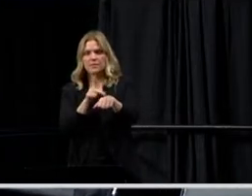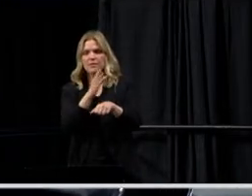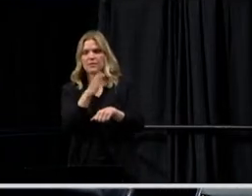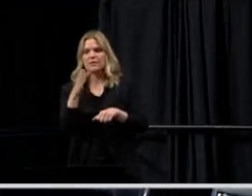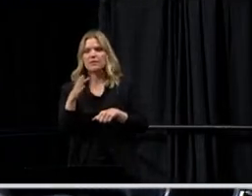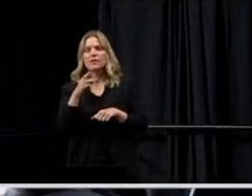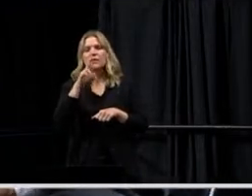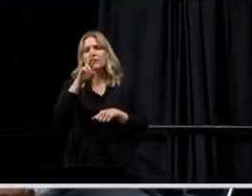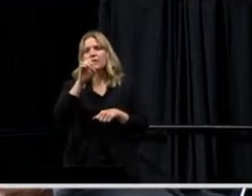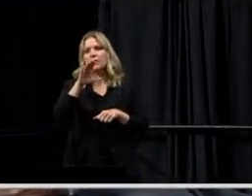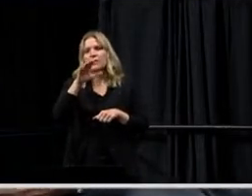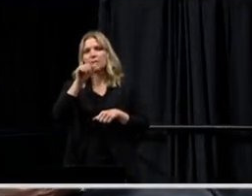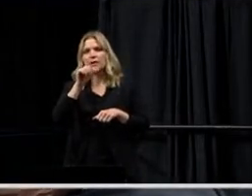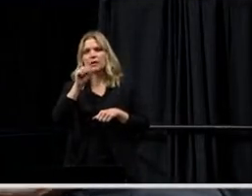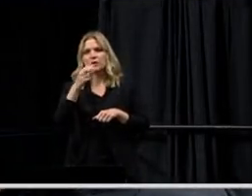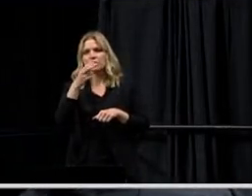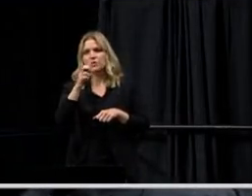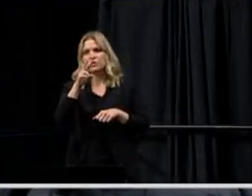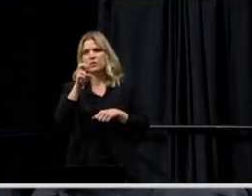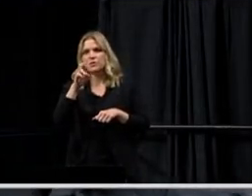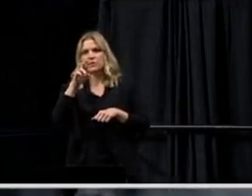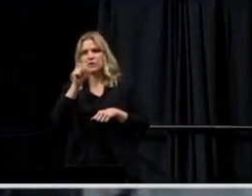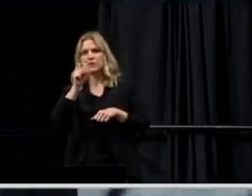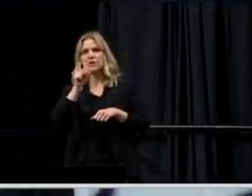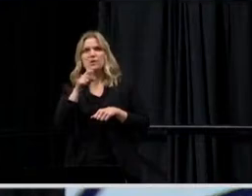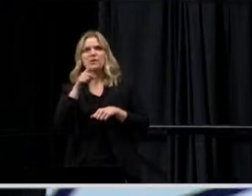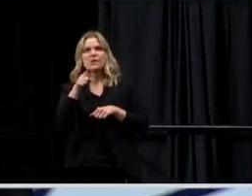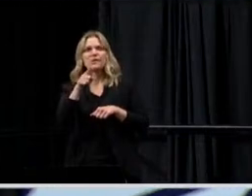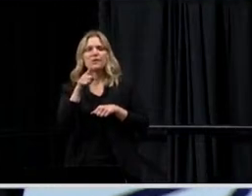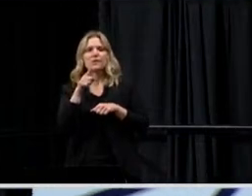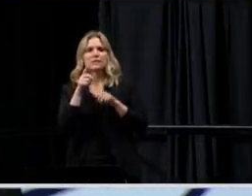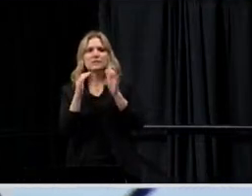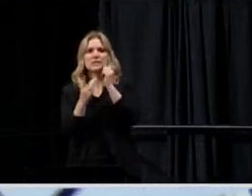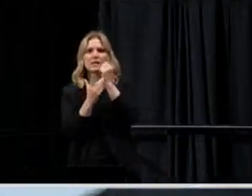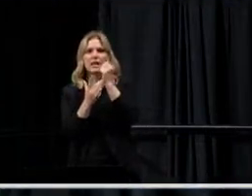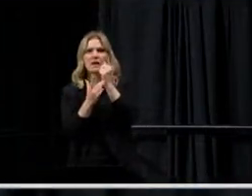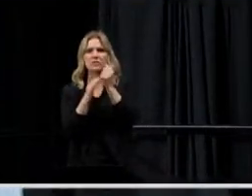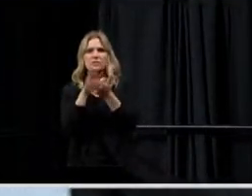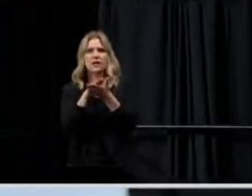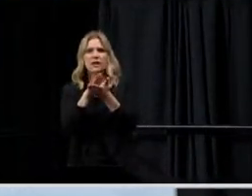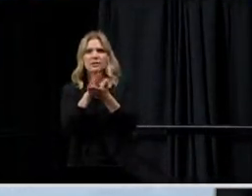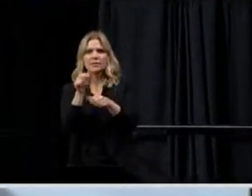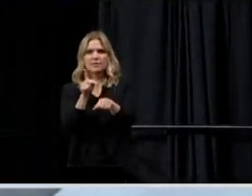Mrs. Rebecca Shearer, Information Technology Academy Principal.